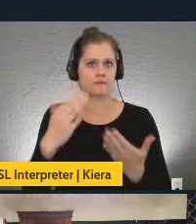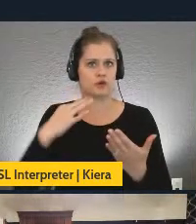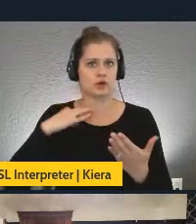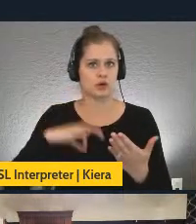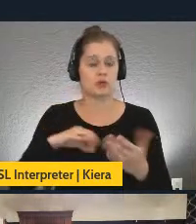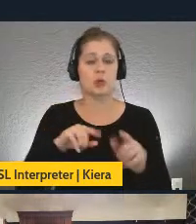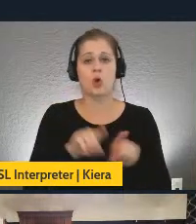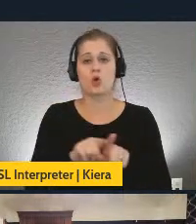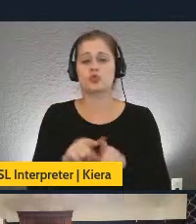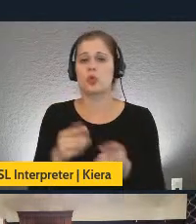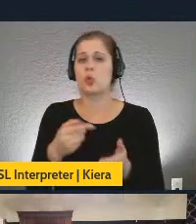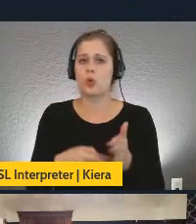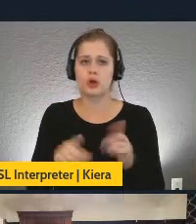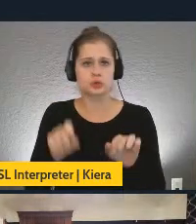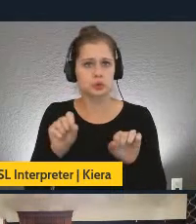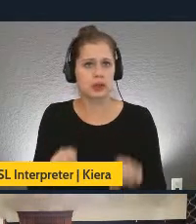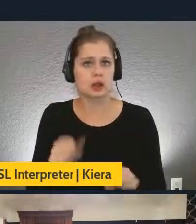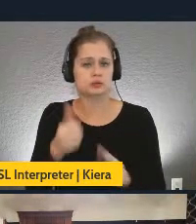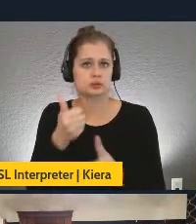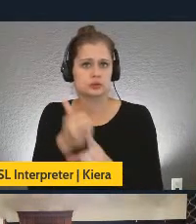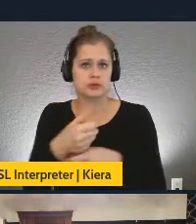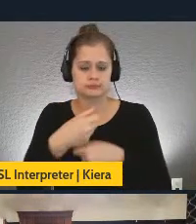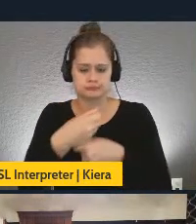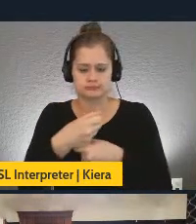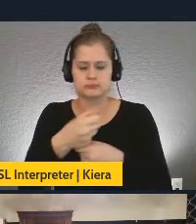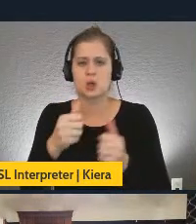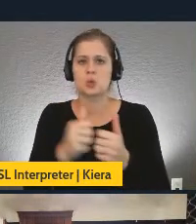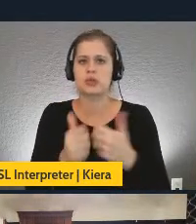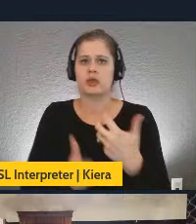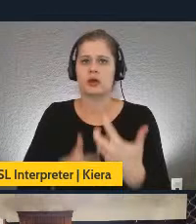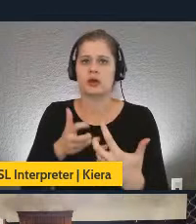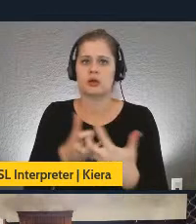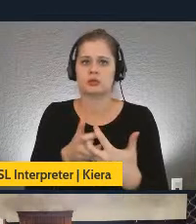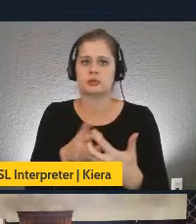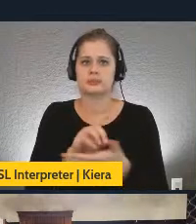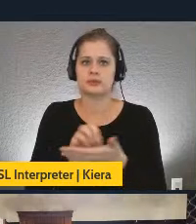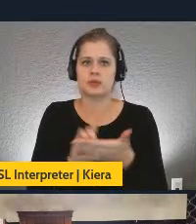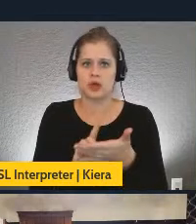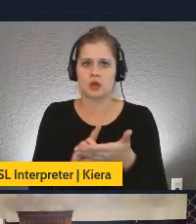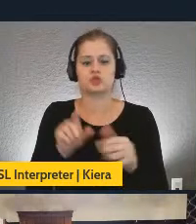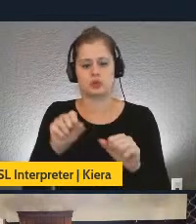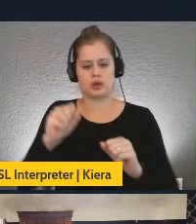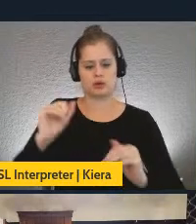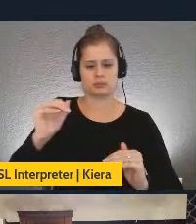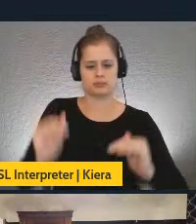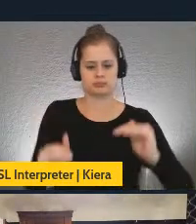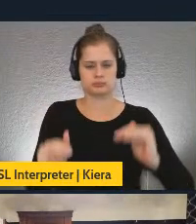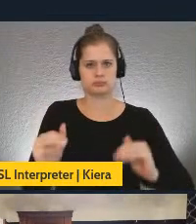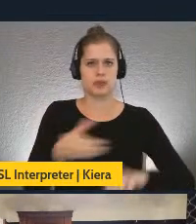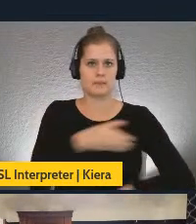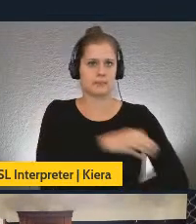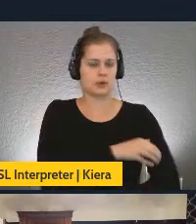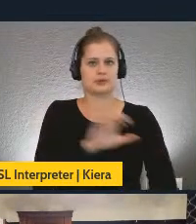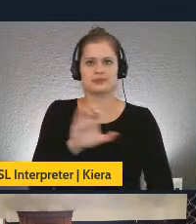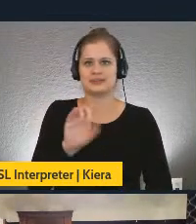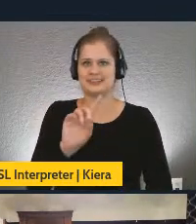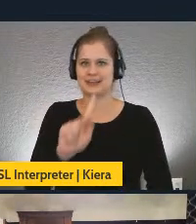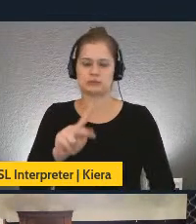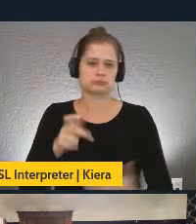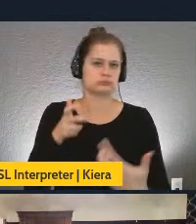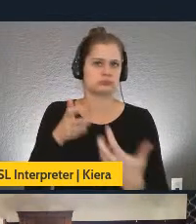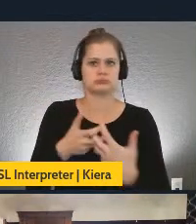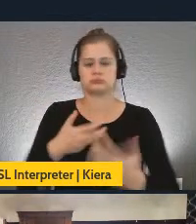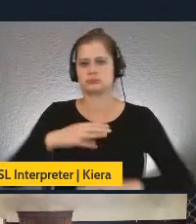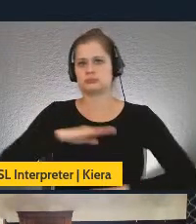own. With some custom designs, you can leverage the power of CDK to meet any requirement. And